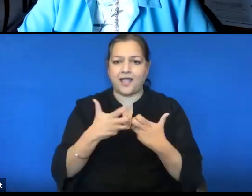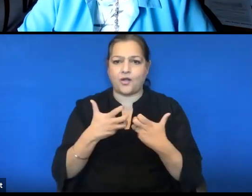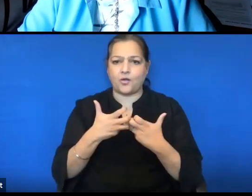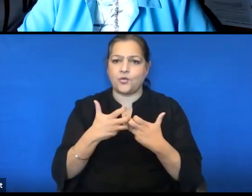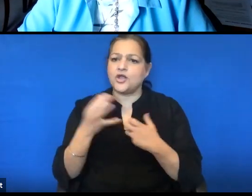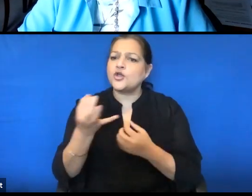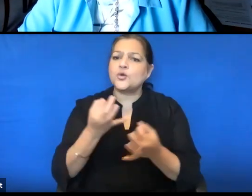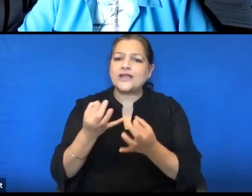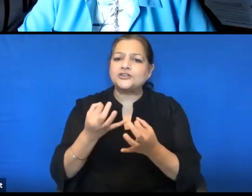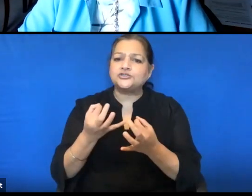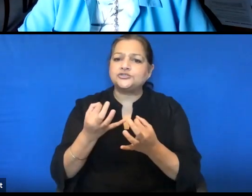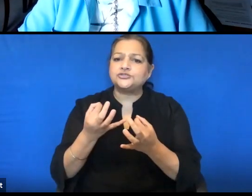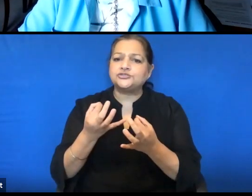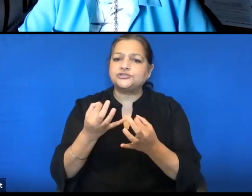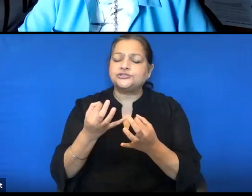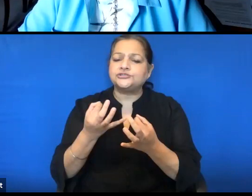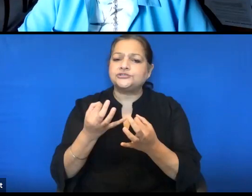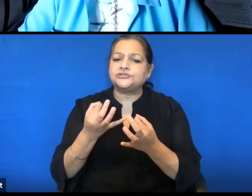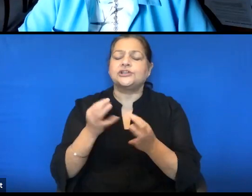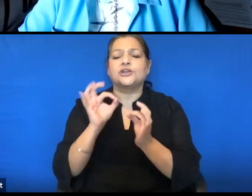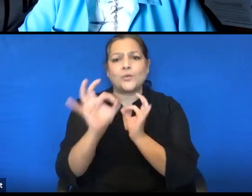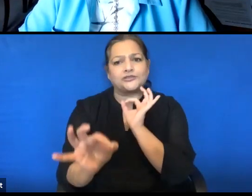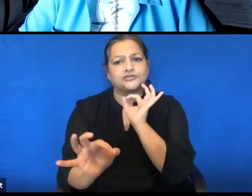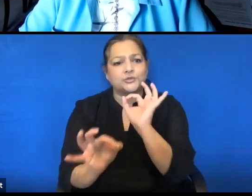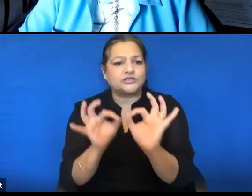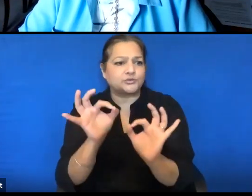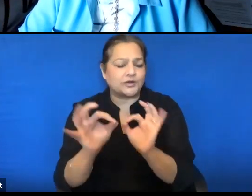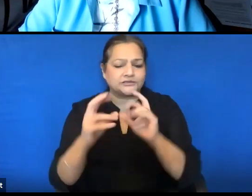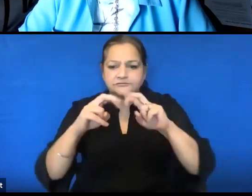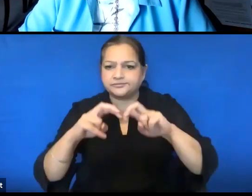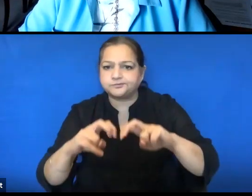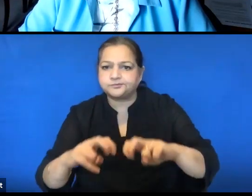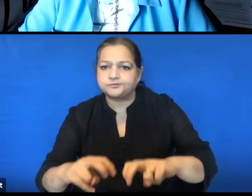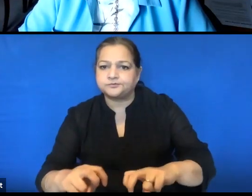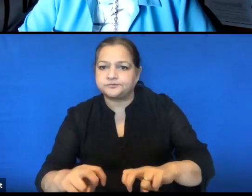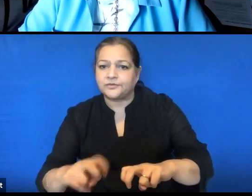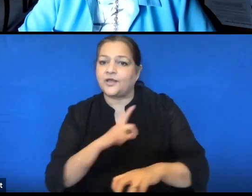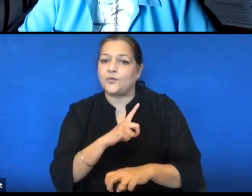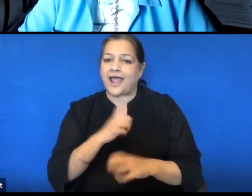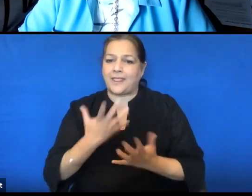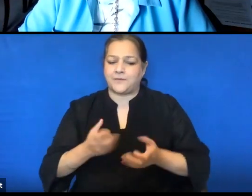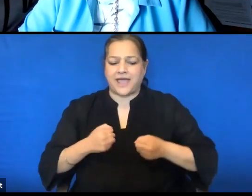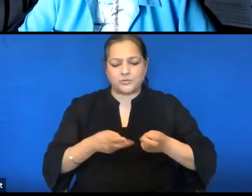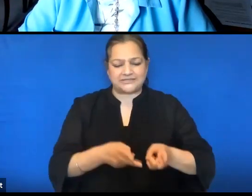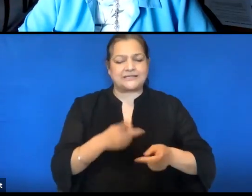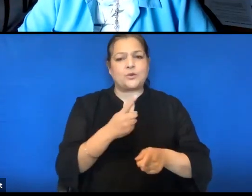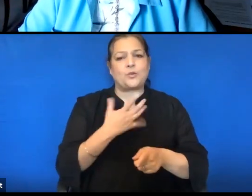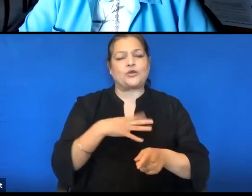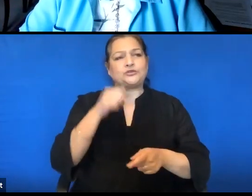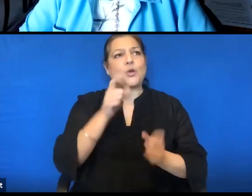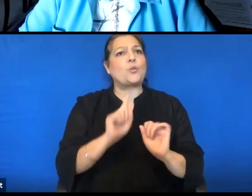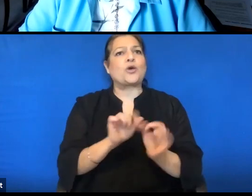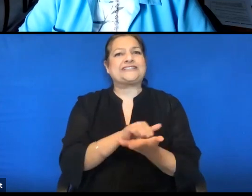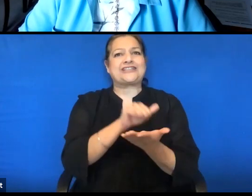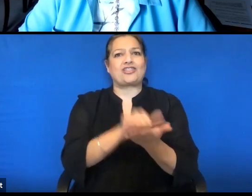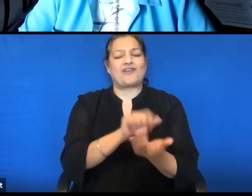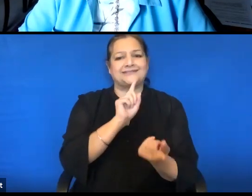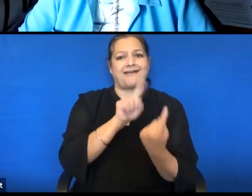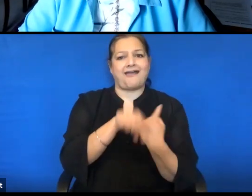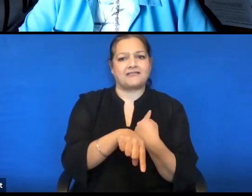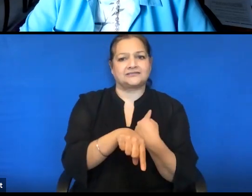They know to ask the right questions. And at the moment, our system is far too focused on what is the right answer. Let's turn the